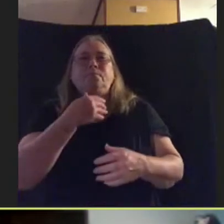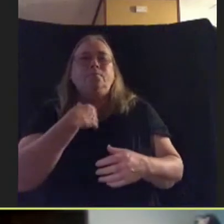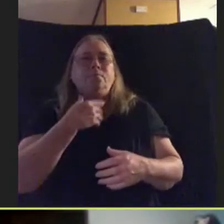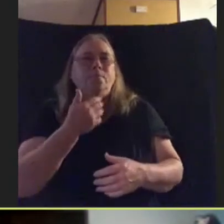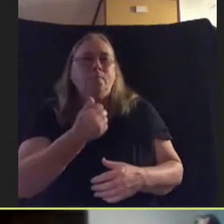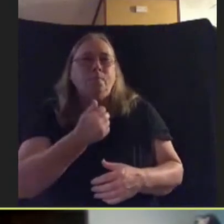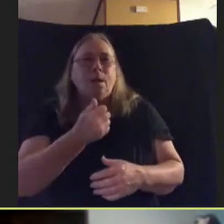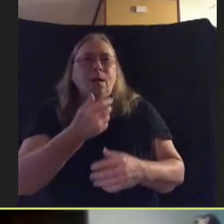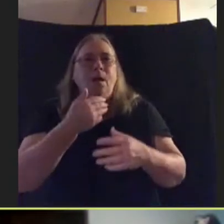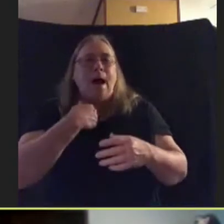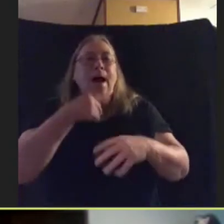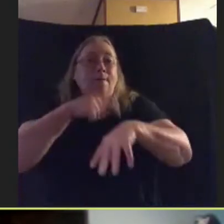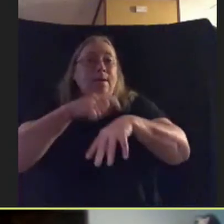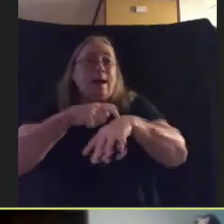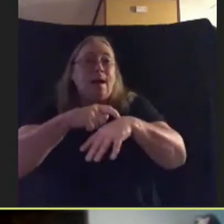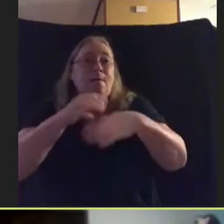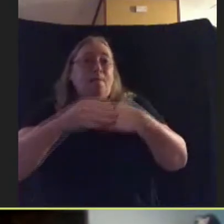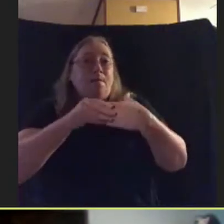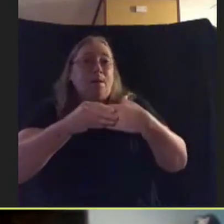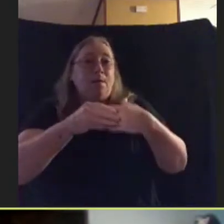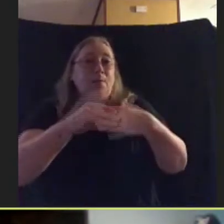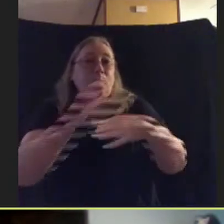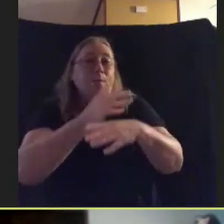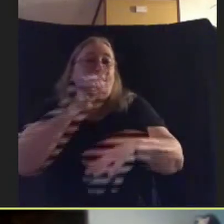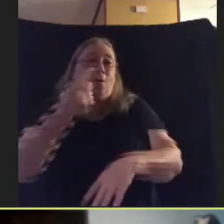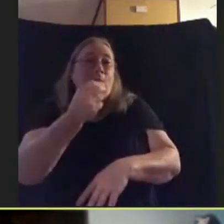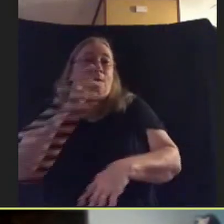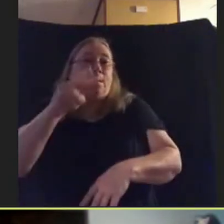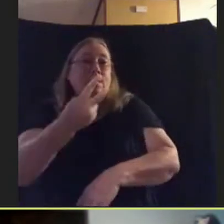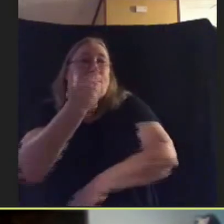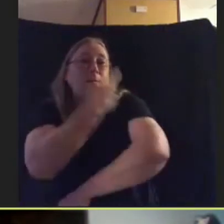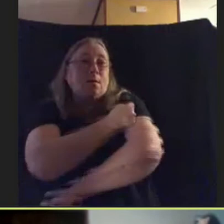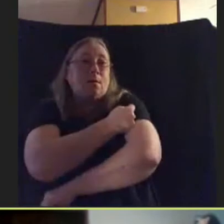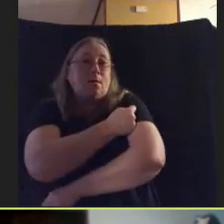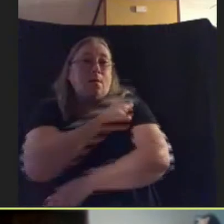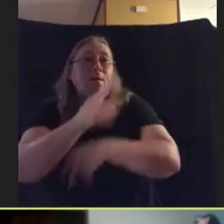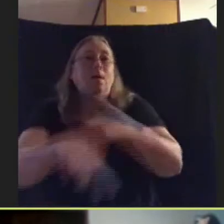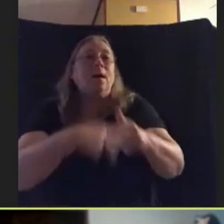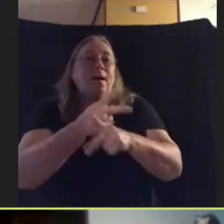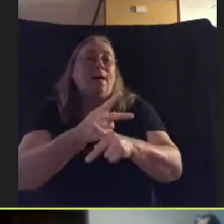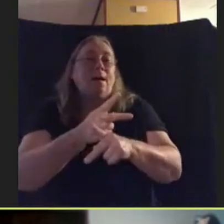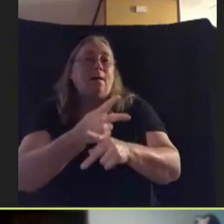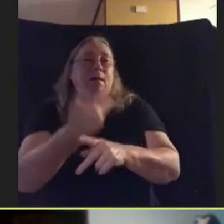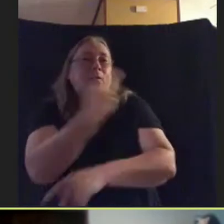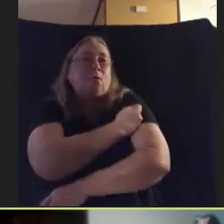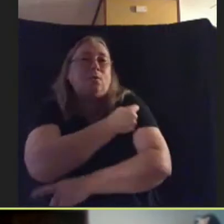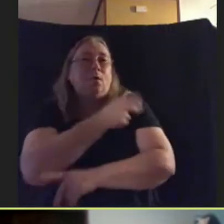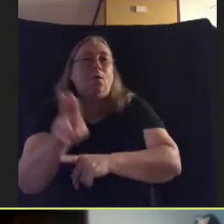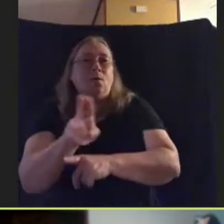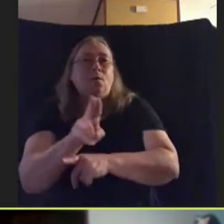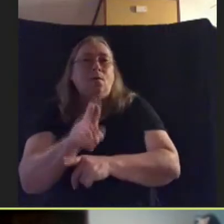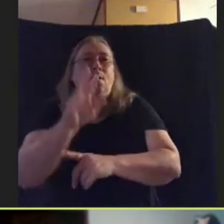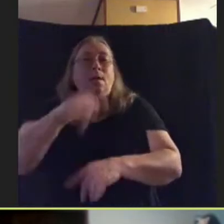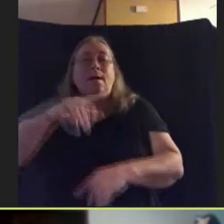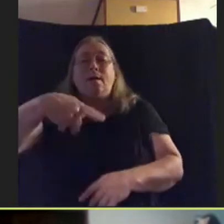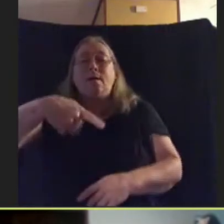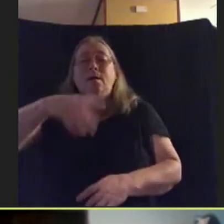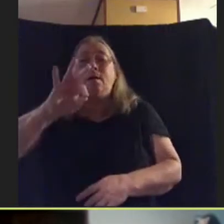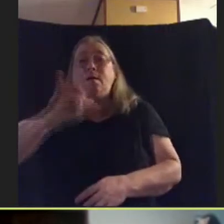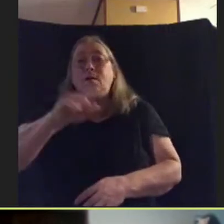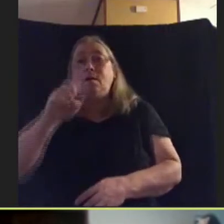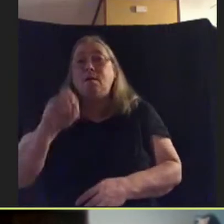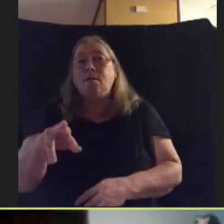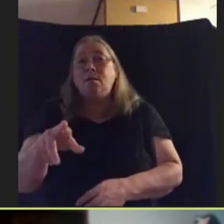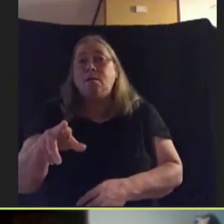those first and second doses, depending on the type of vaccine you got. If it was the Pfizer vaccine, there needs to be at